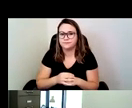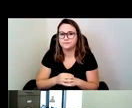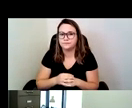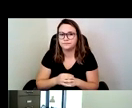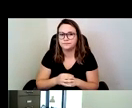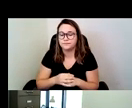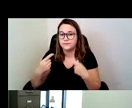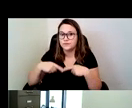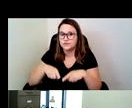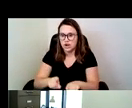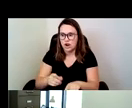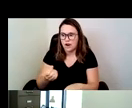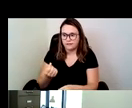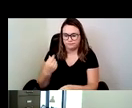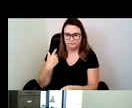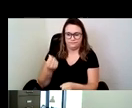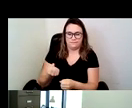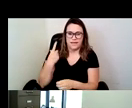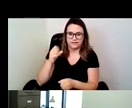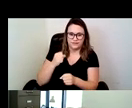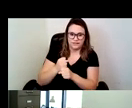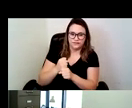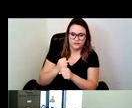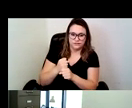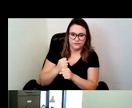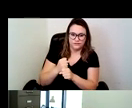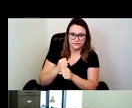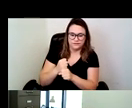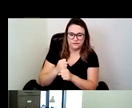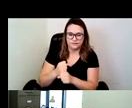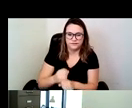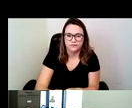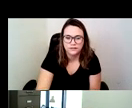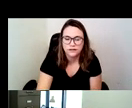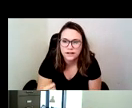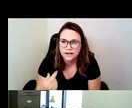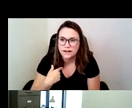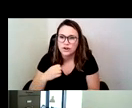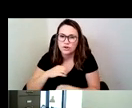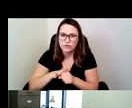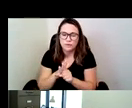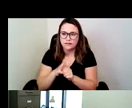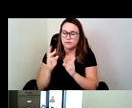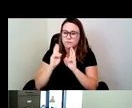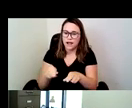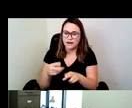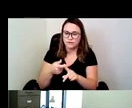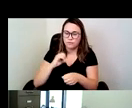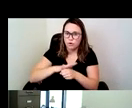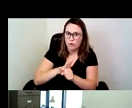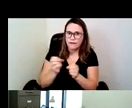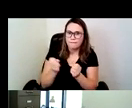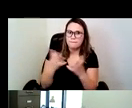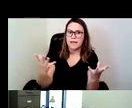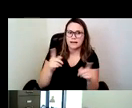During the past year, the Office for Aging responded to the COVID-19 pandemic in many ways. Just a few